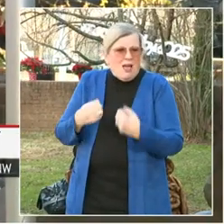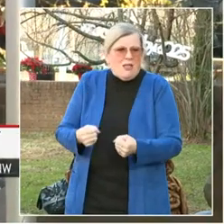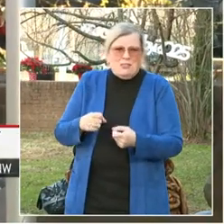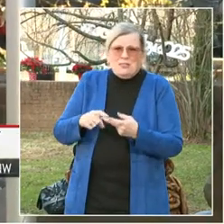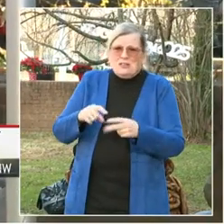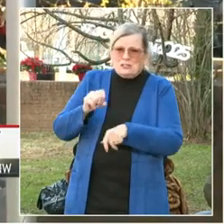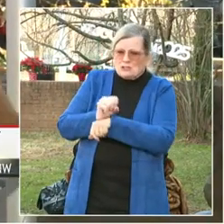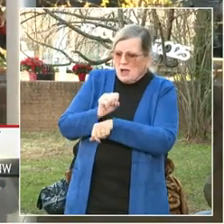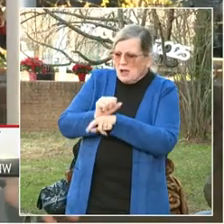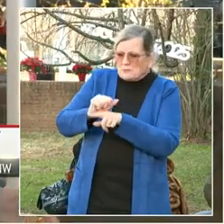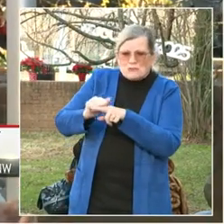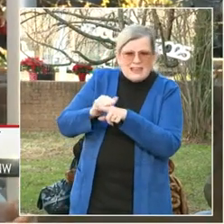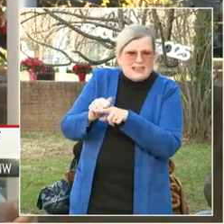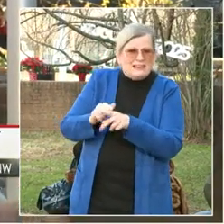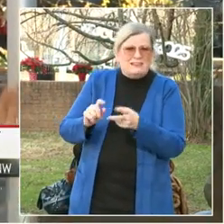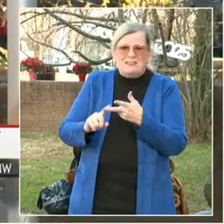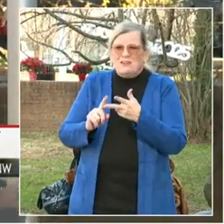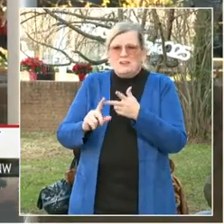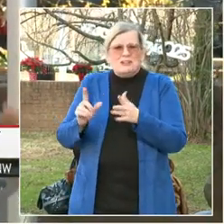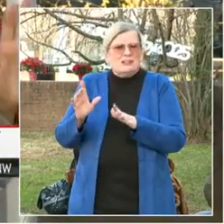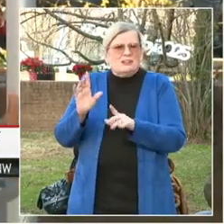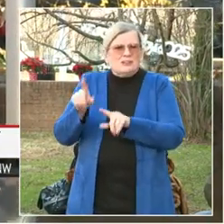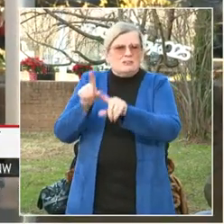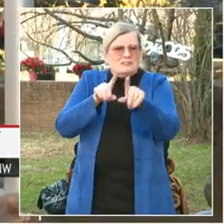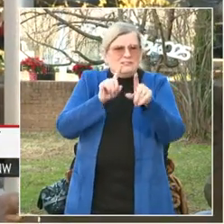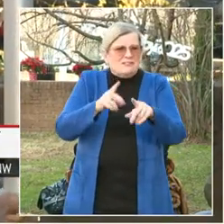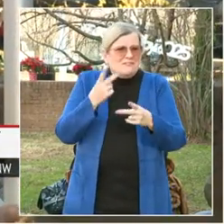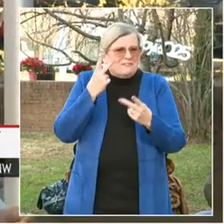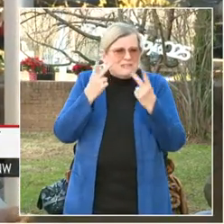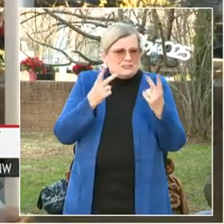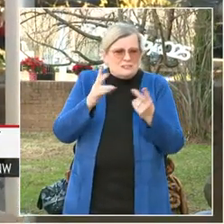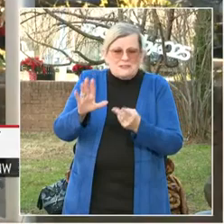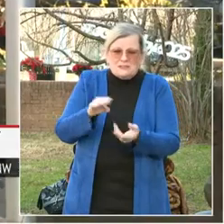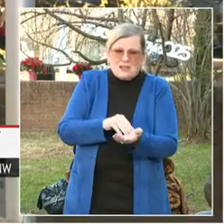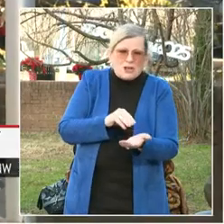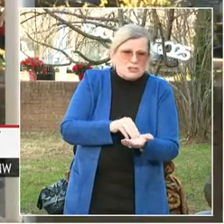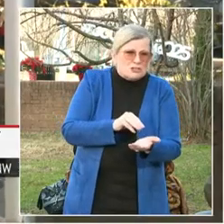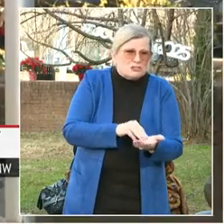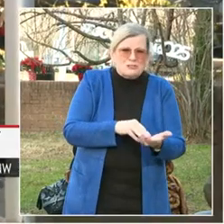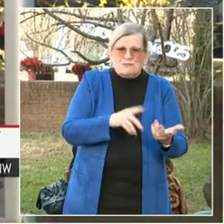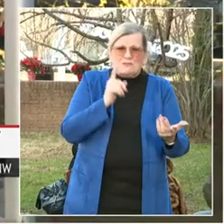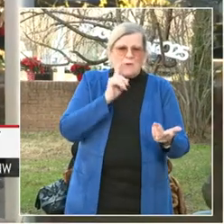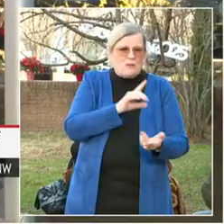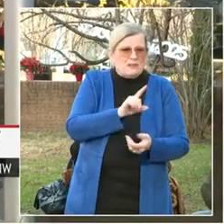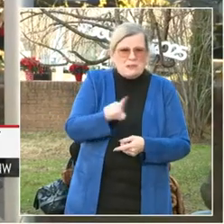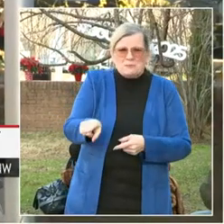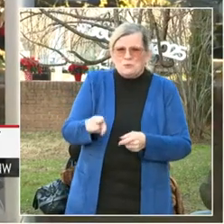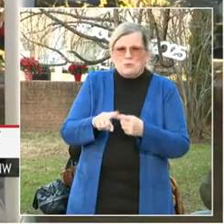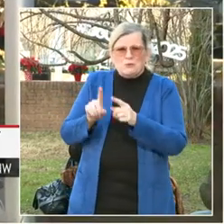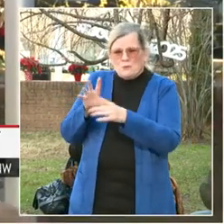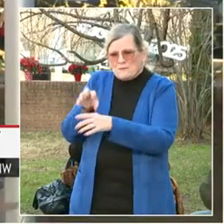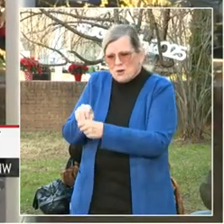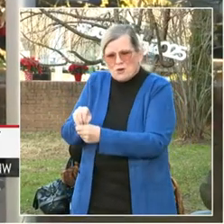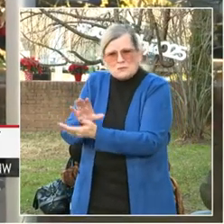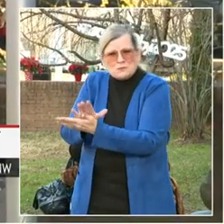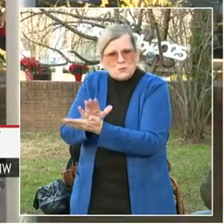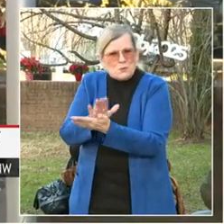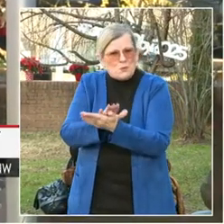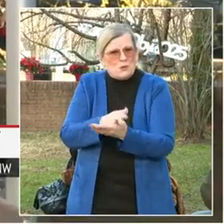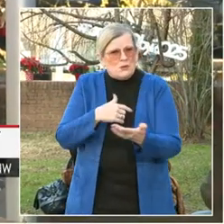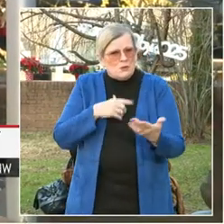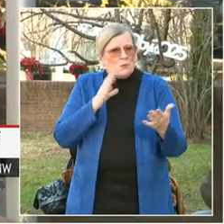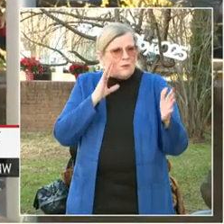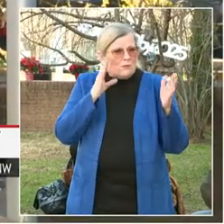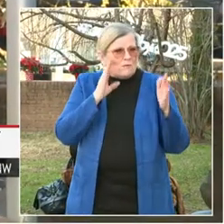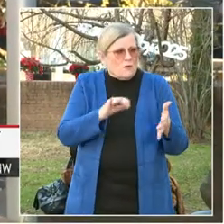primary care doctor, to connect their children to school, all of those efforts. So we're very focused in working